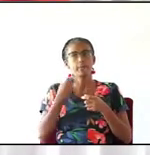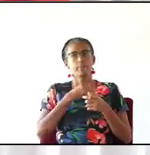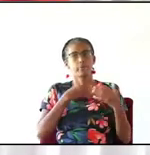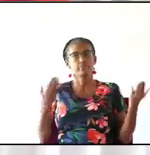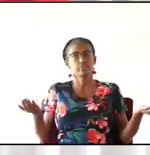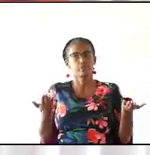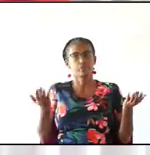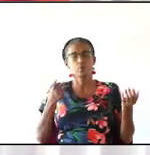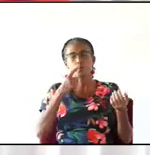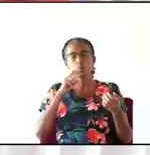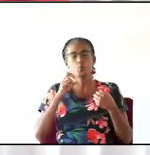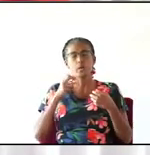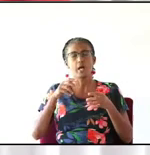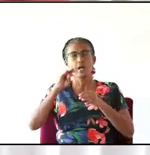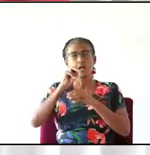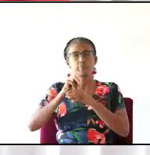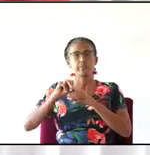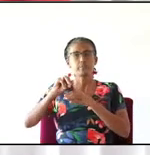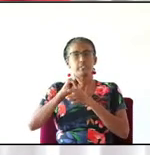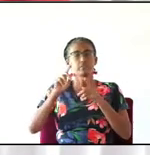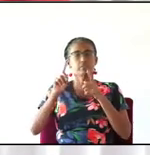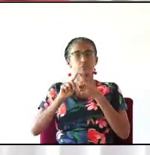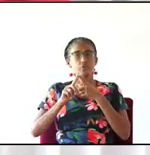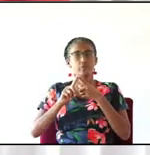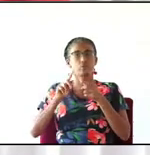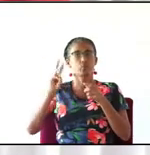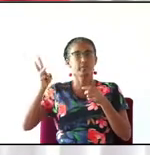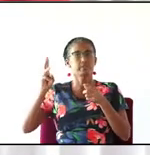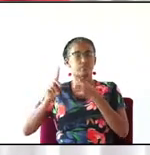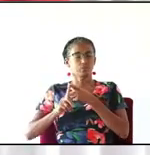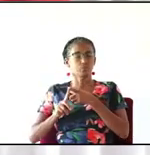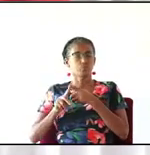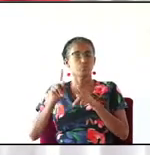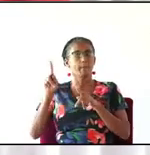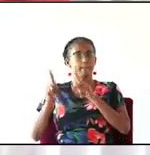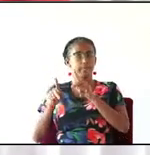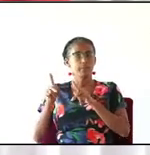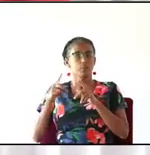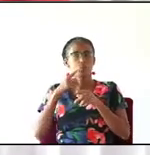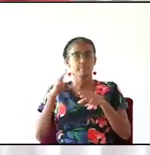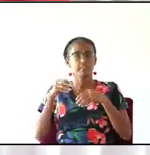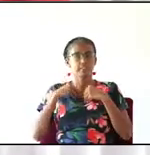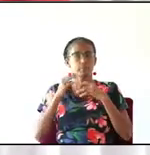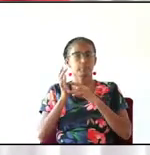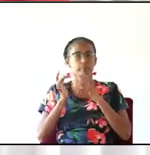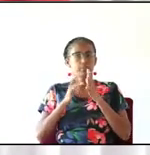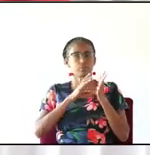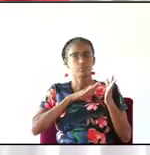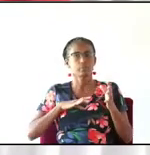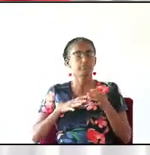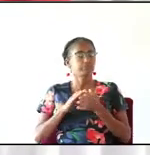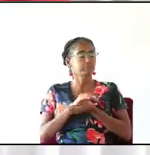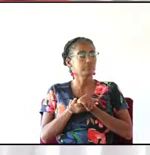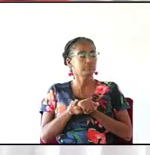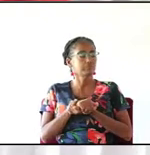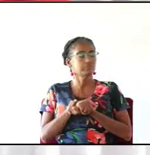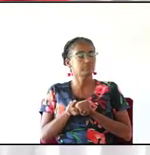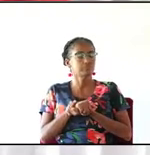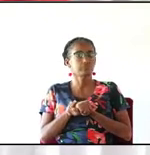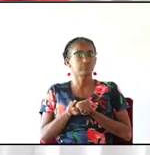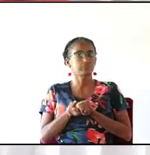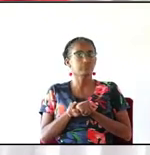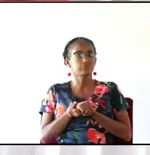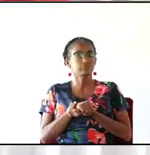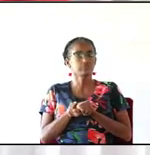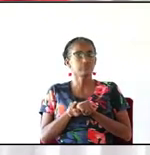COVID. So we praise God for that. One of them, she's a retired person, and she's still seeing how God can use her to witness to her neighbor in his